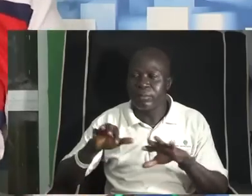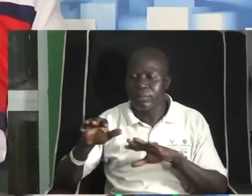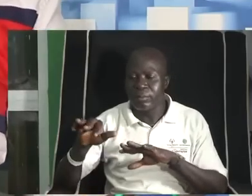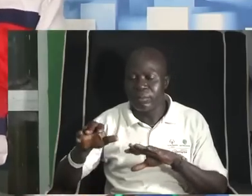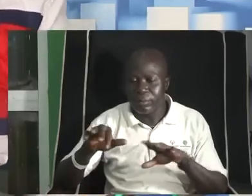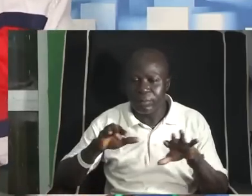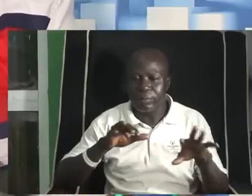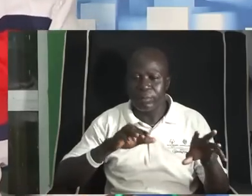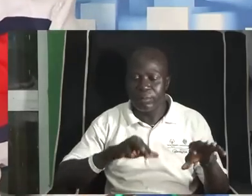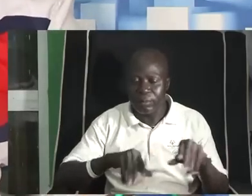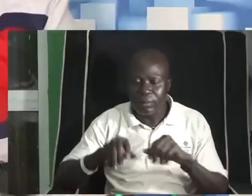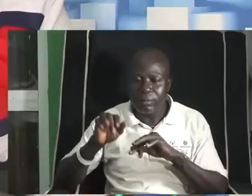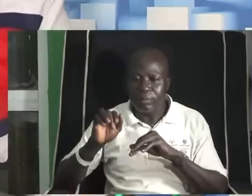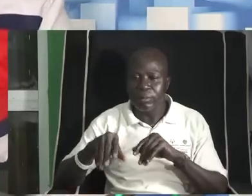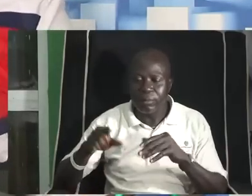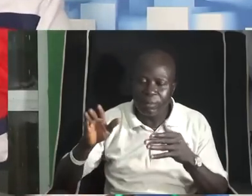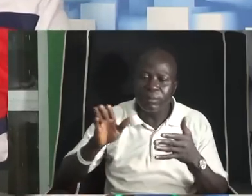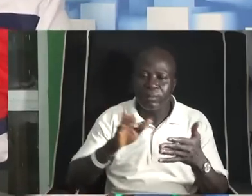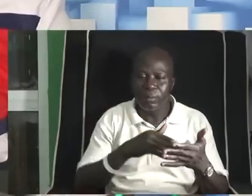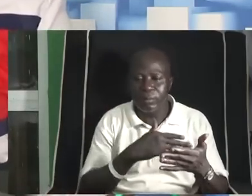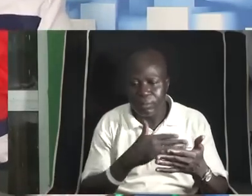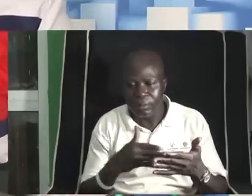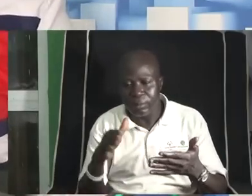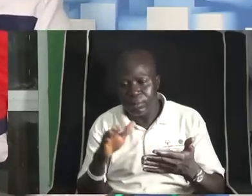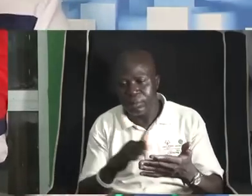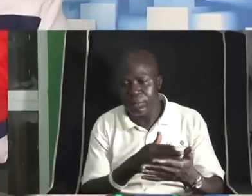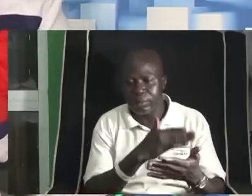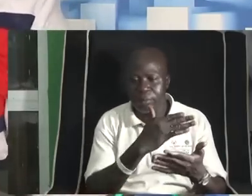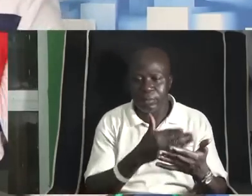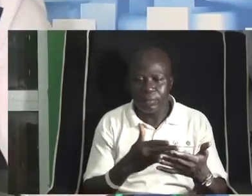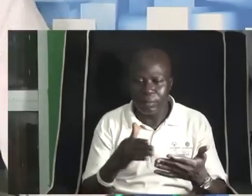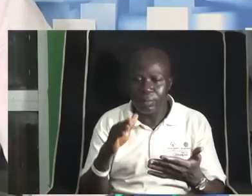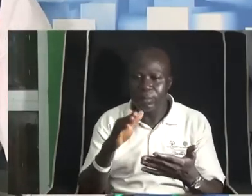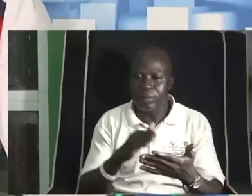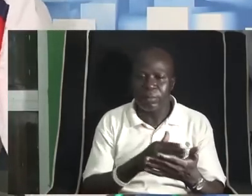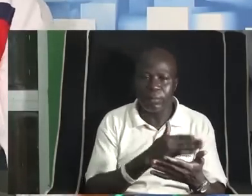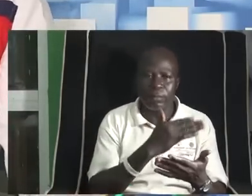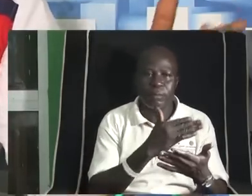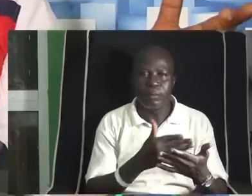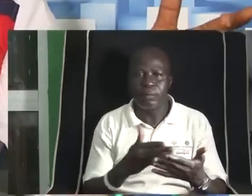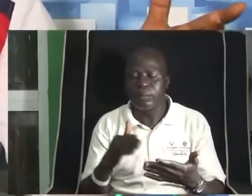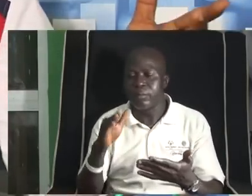ile dida ati le ewa